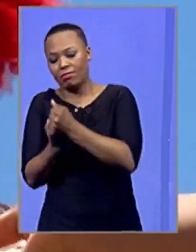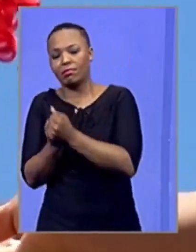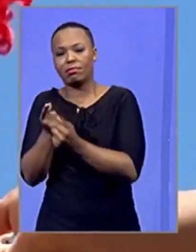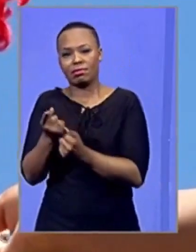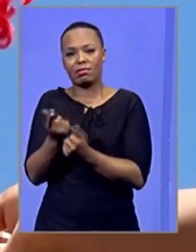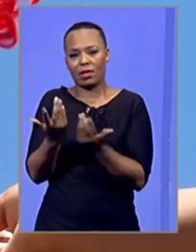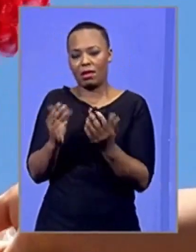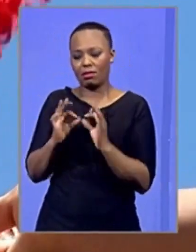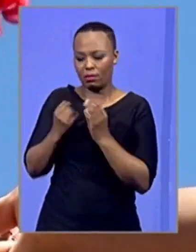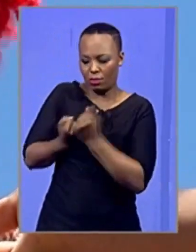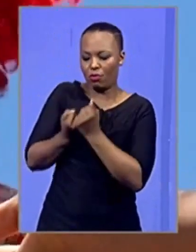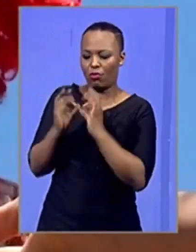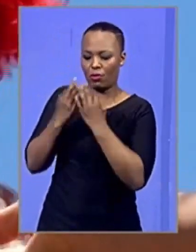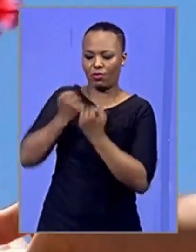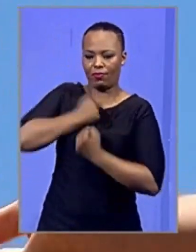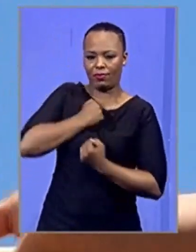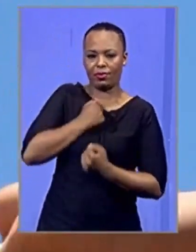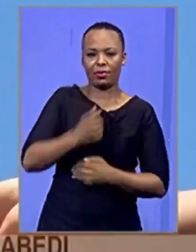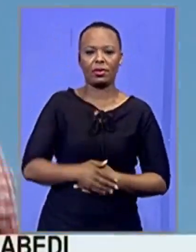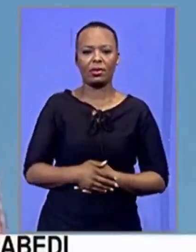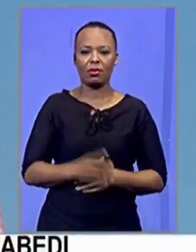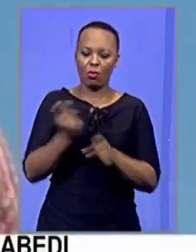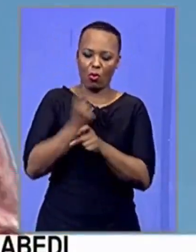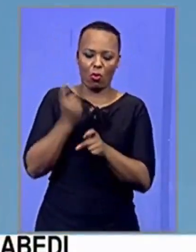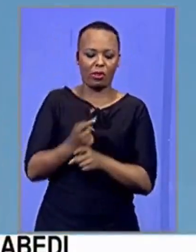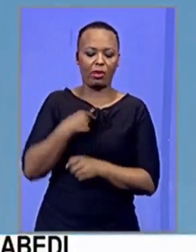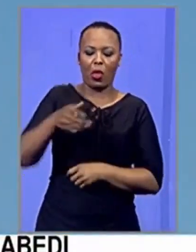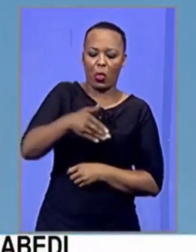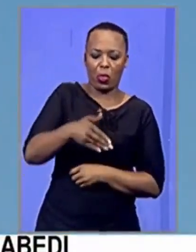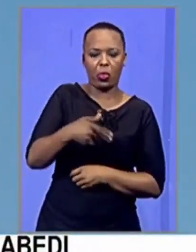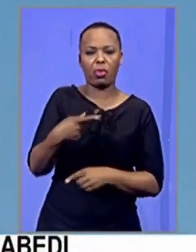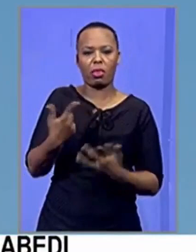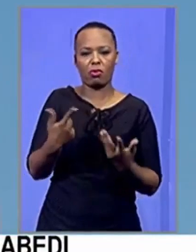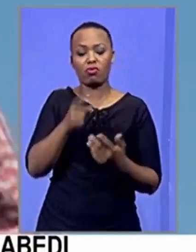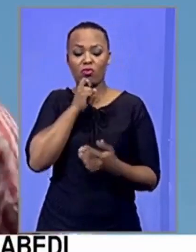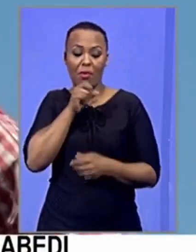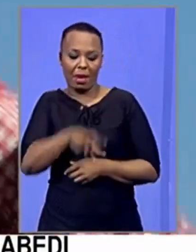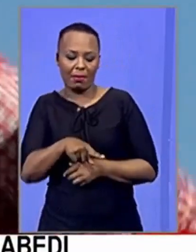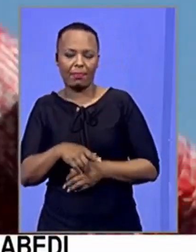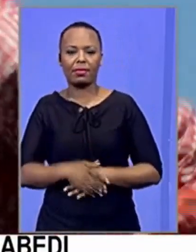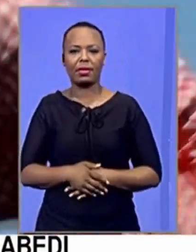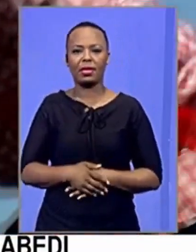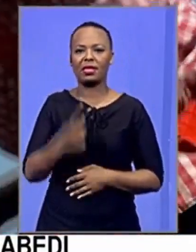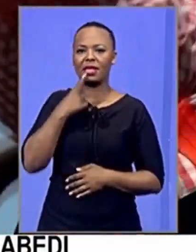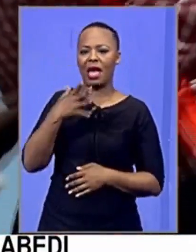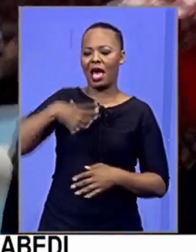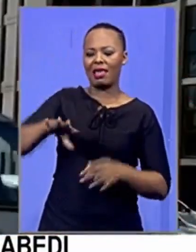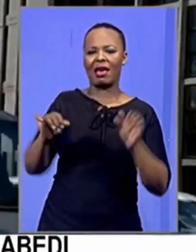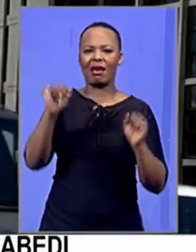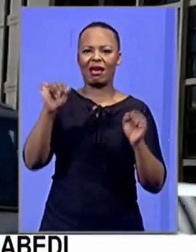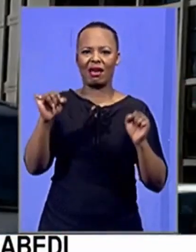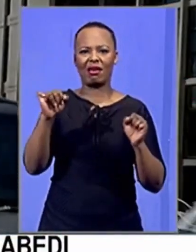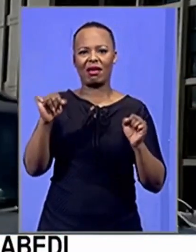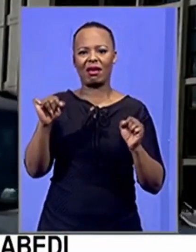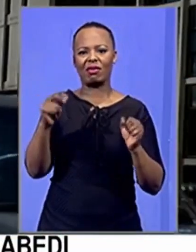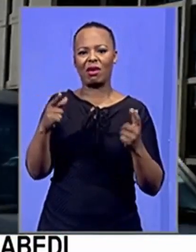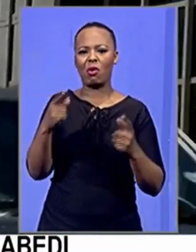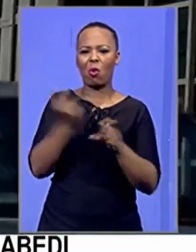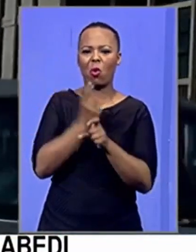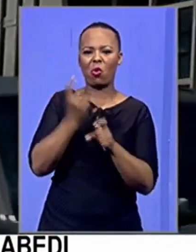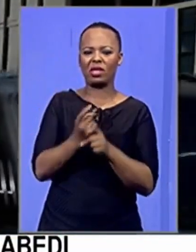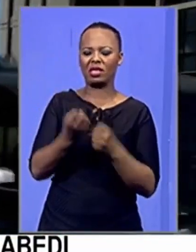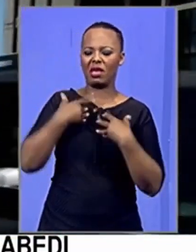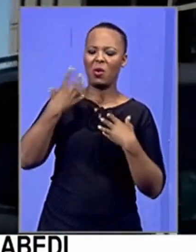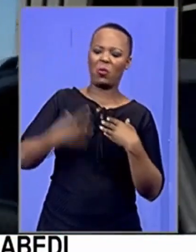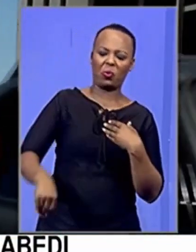tswela pele mo gae nna ha ke yo. Hlabong o re bagani ba bang ha bana mekgwa e metle mme ba leka ka hohle hohle o monyahamisa mosebetsing